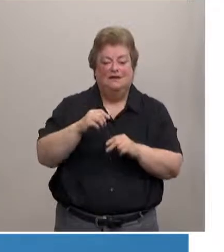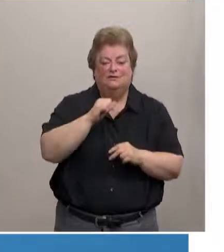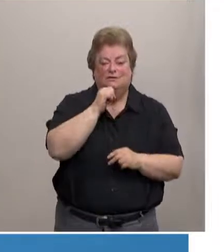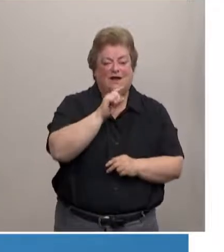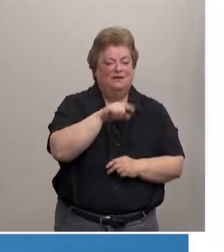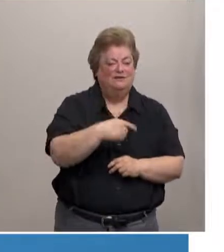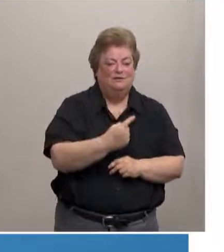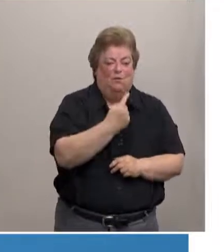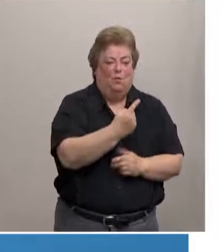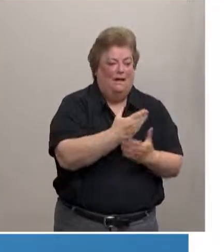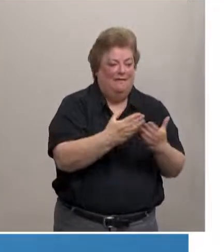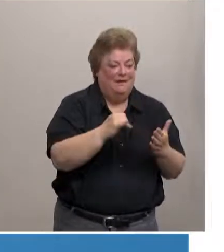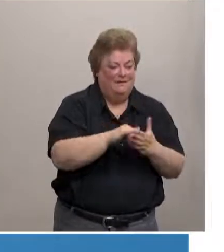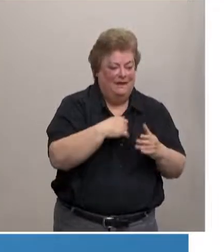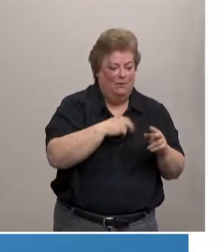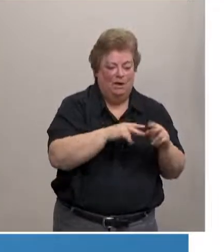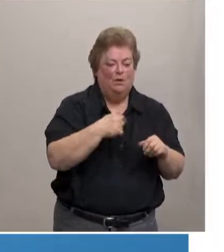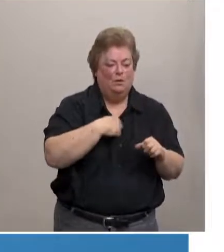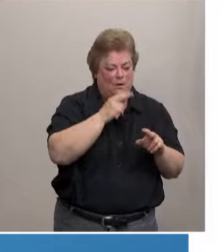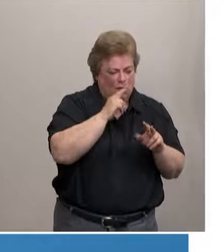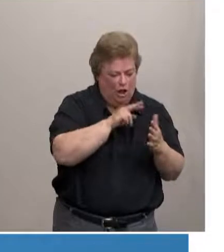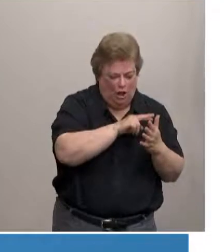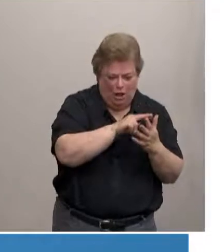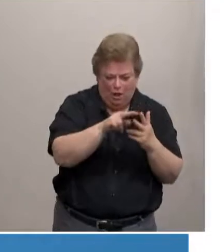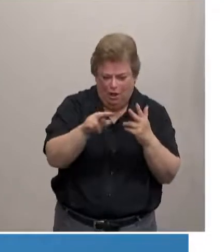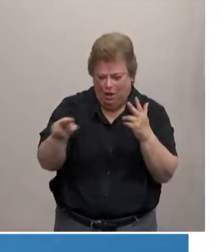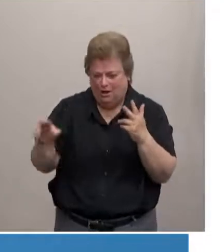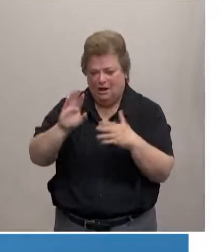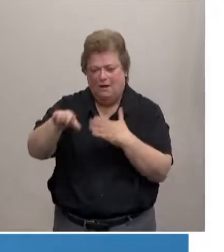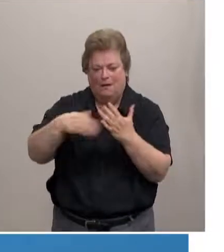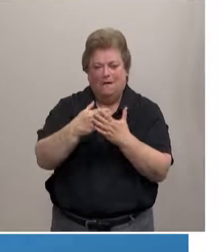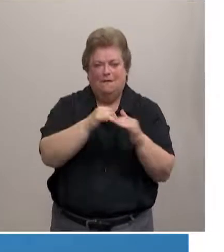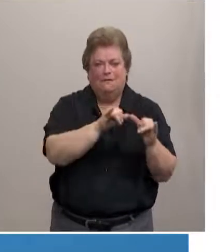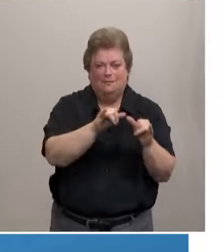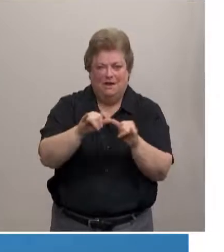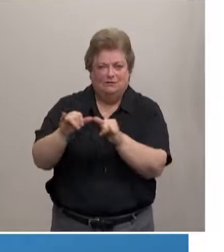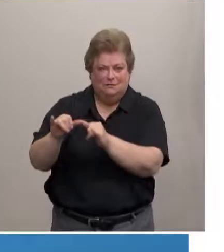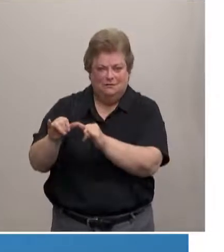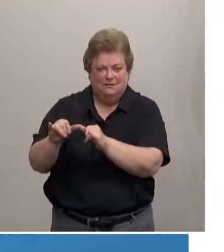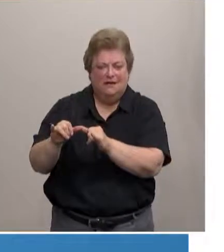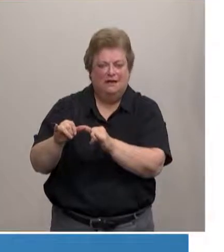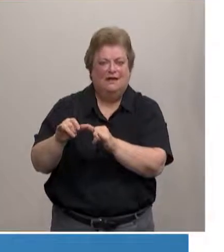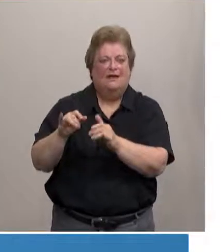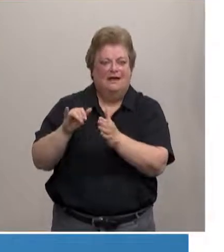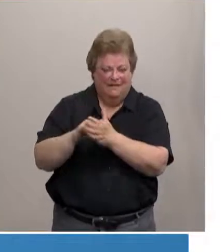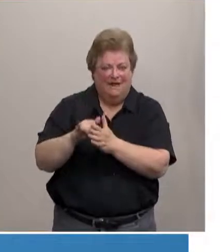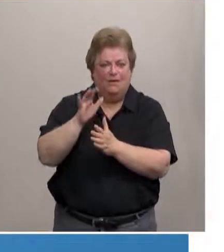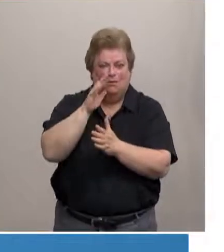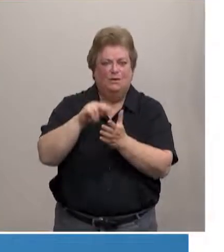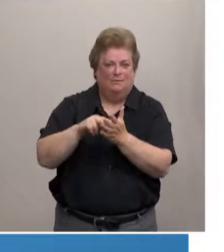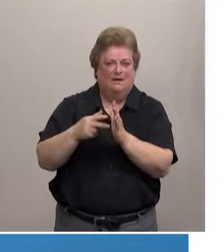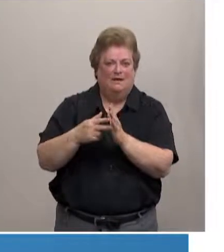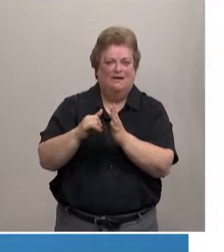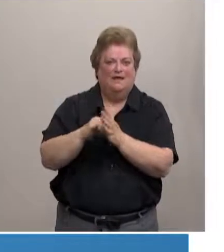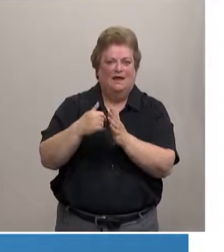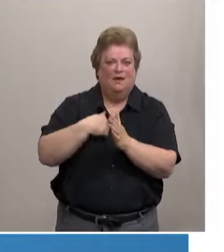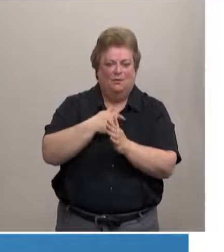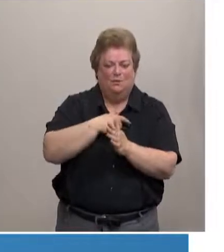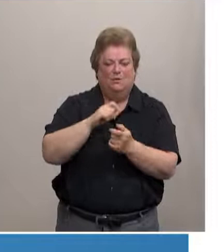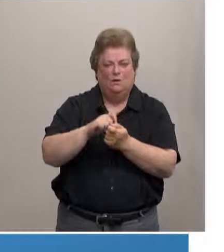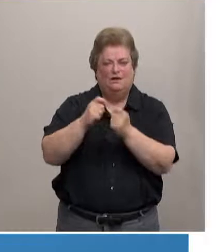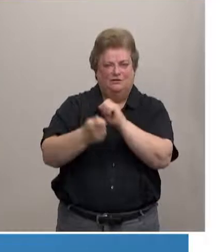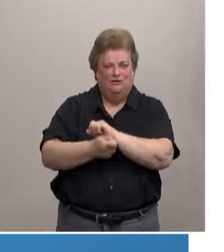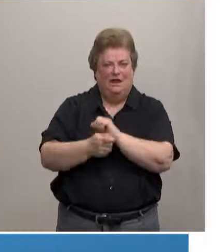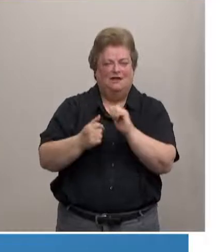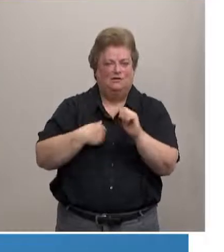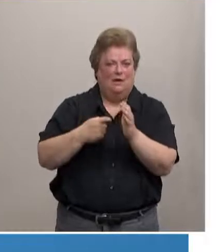one thing. We're going to look at all those same metrics as we've done all along. And that would mean that we would have to have a